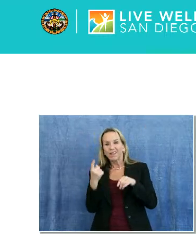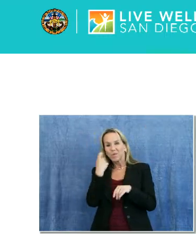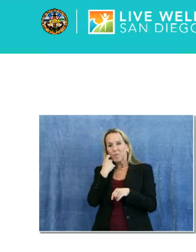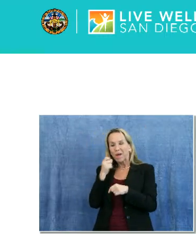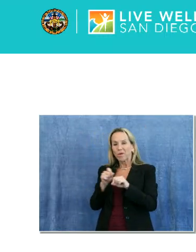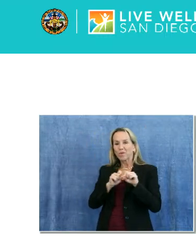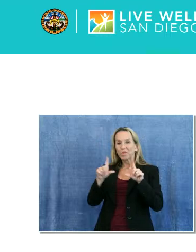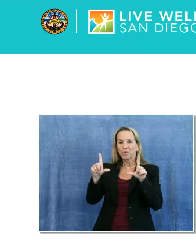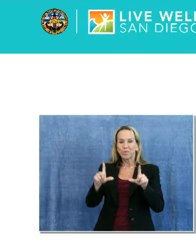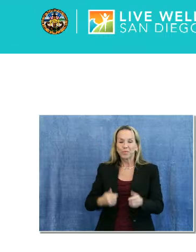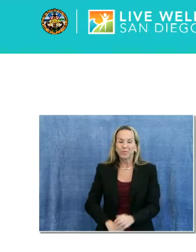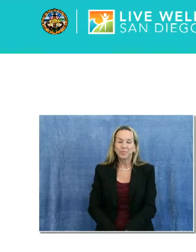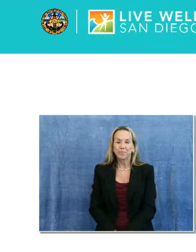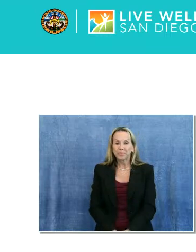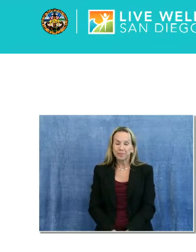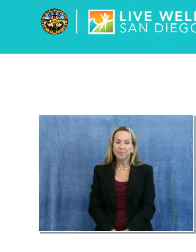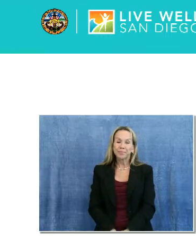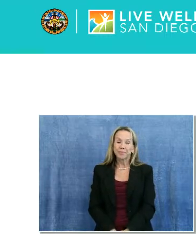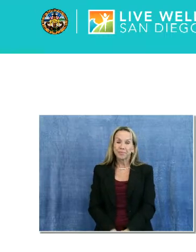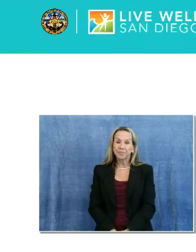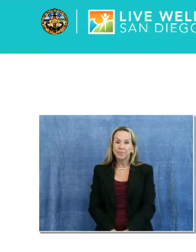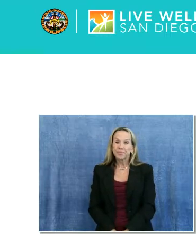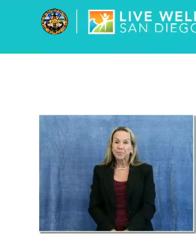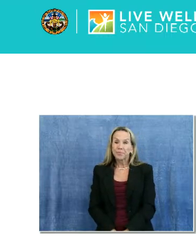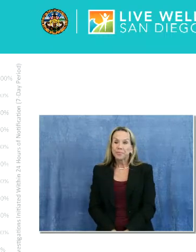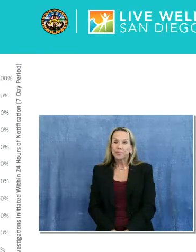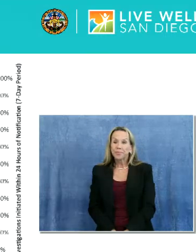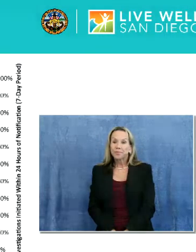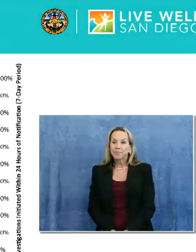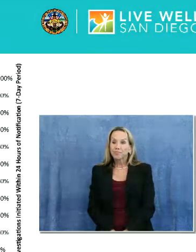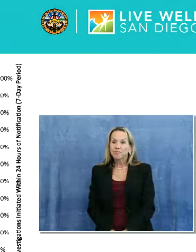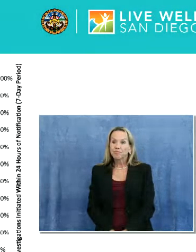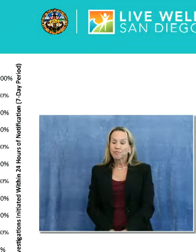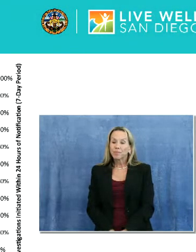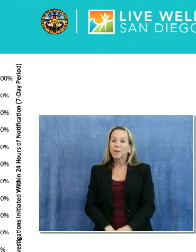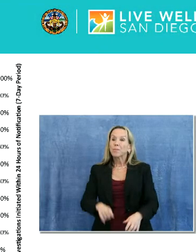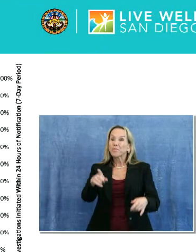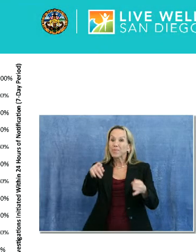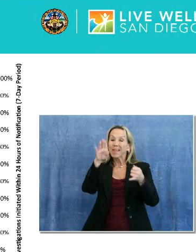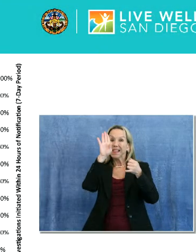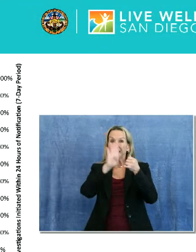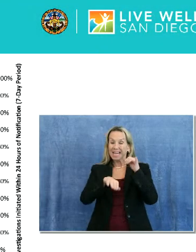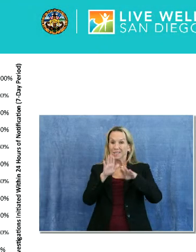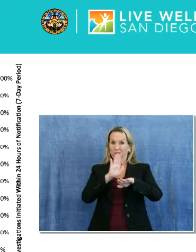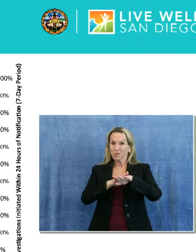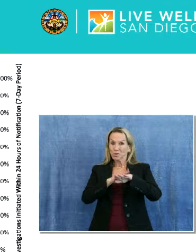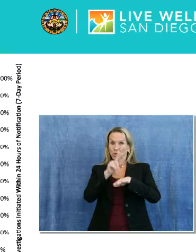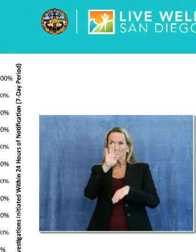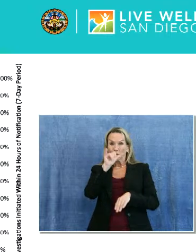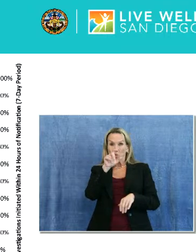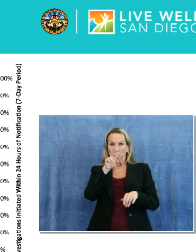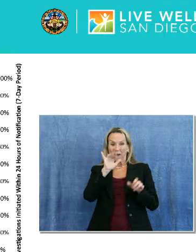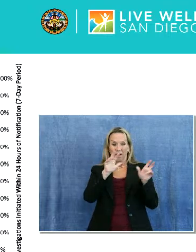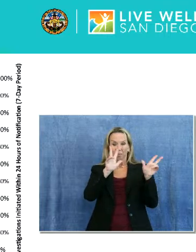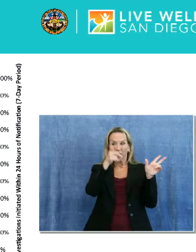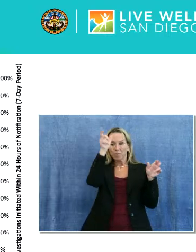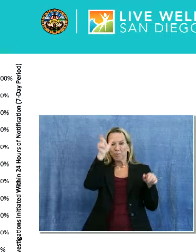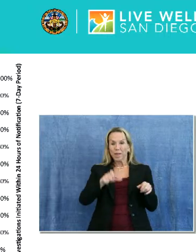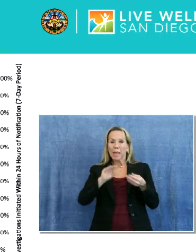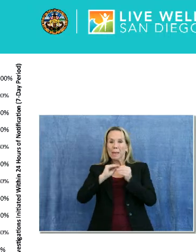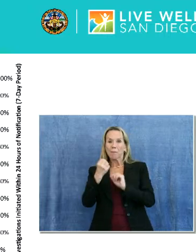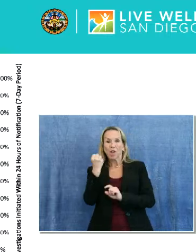reviewing these data. Now, the last trigger is number 11. It is now